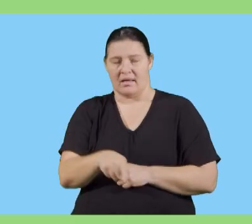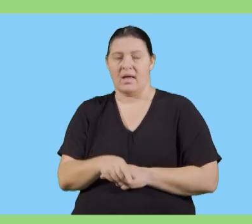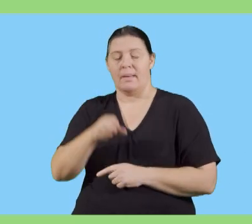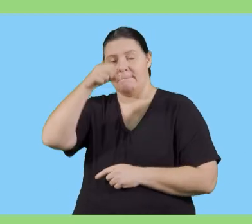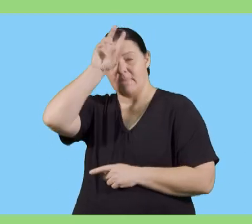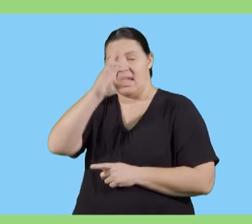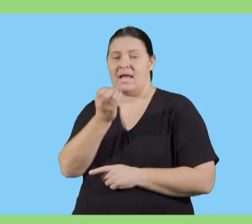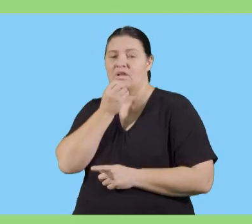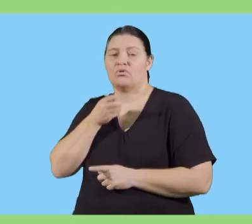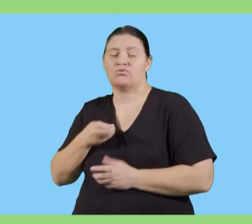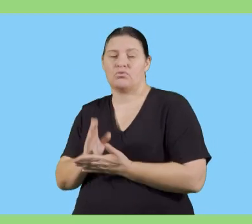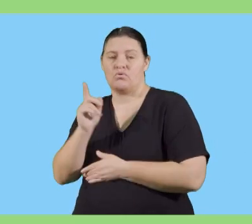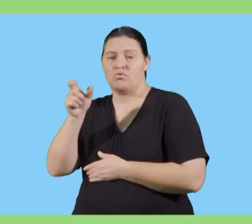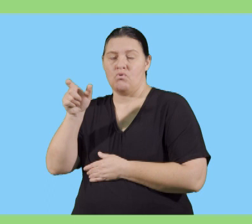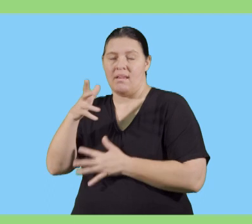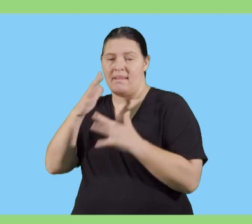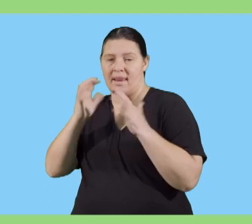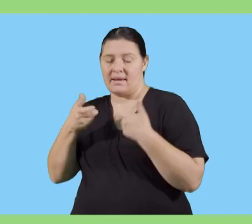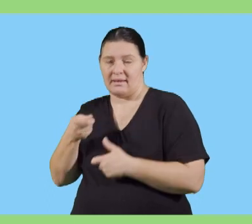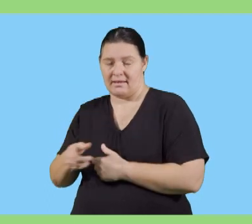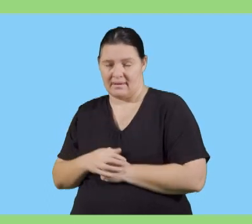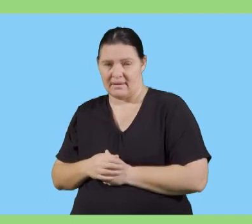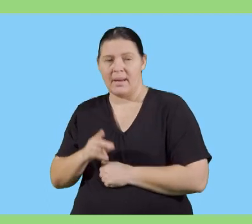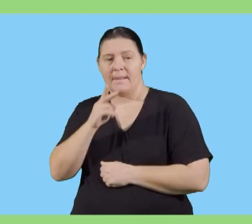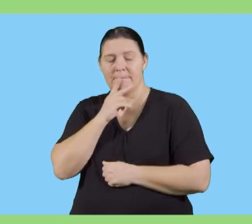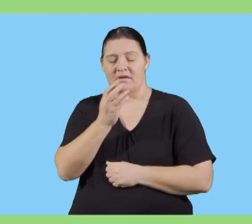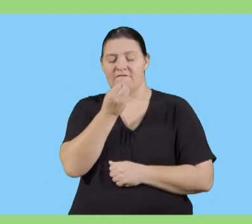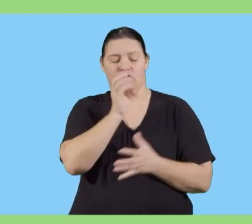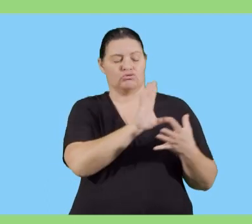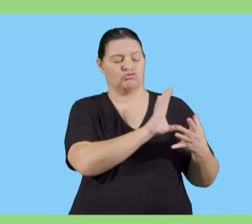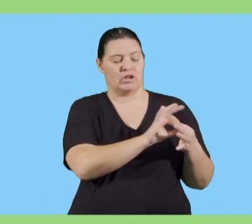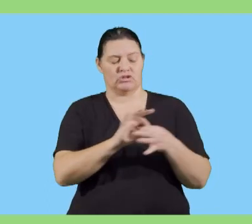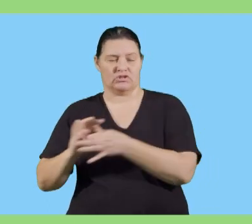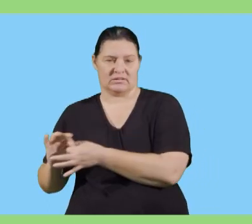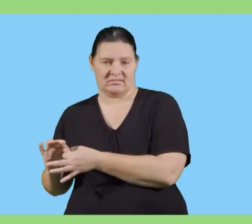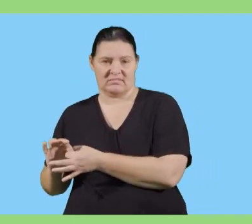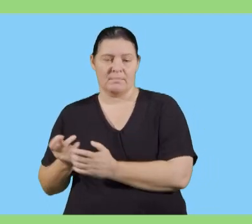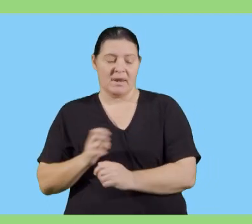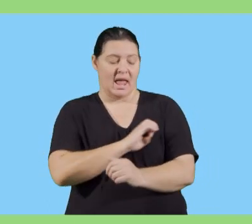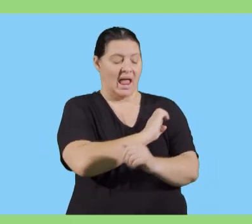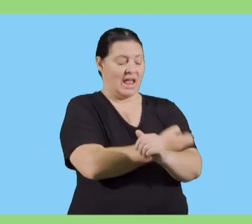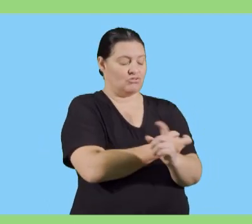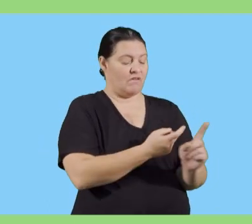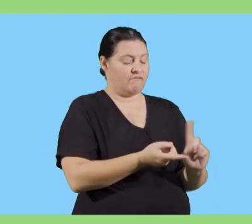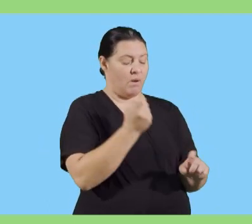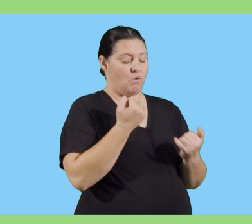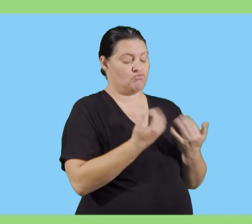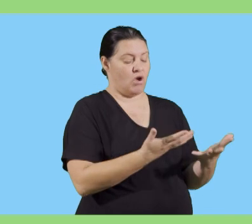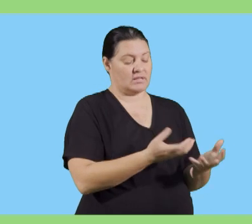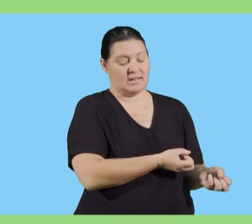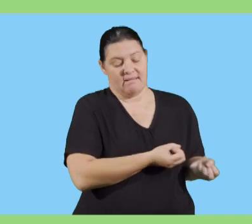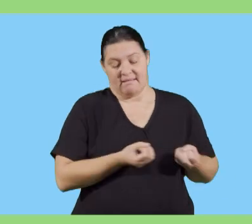So this is called a food chain because it shows us that energy moved from the grass firstly, and then it moved into